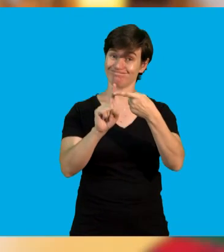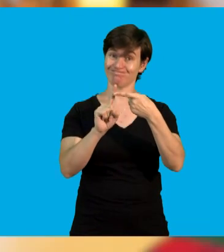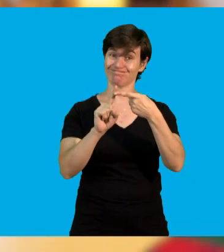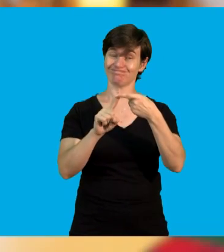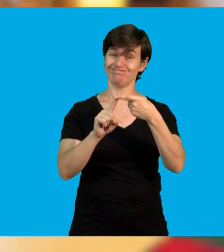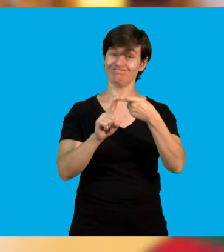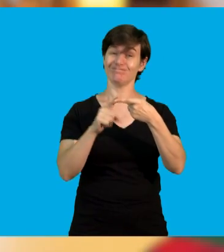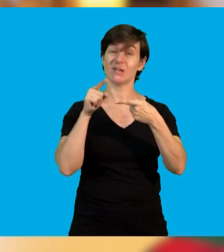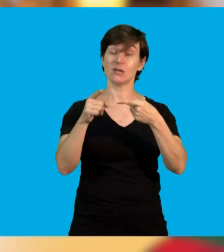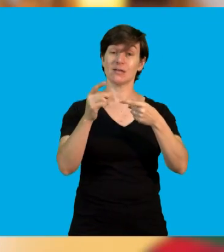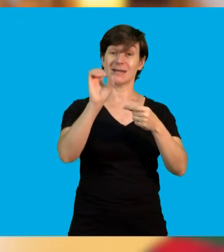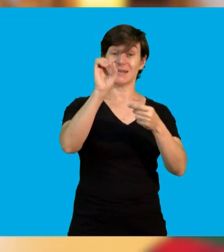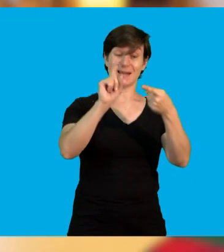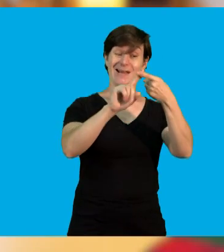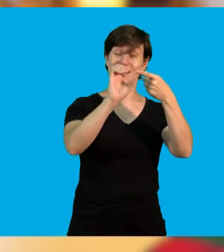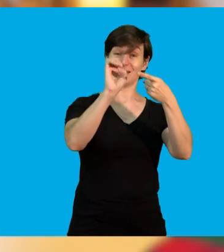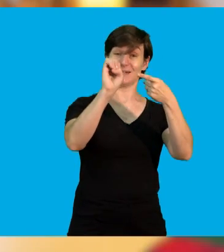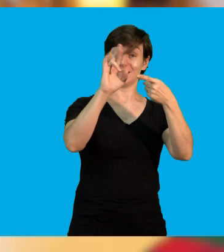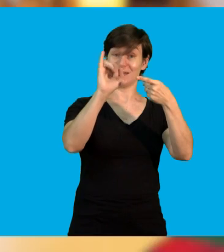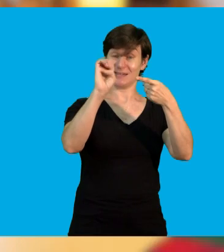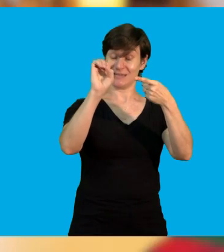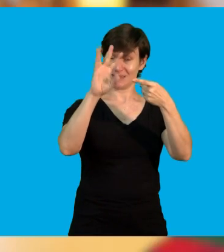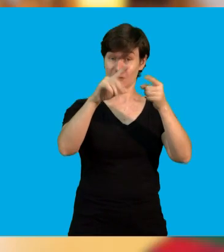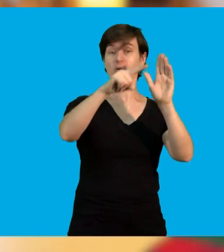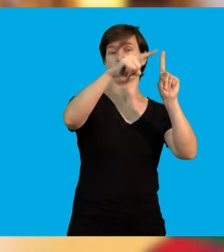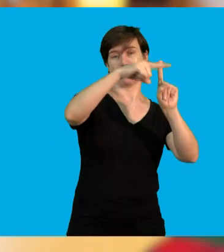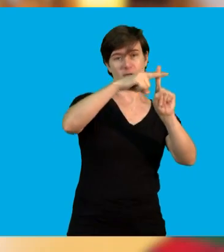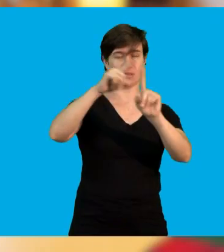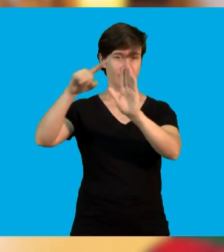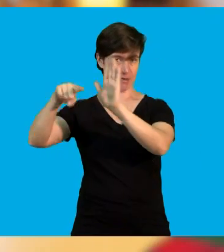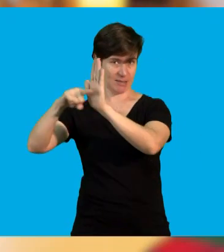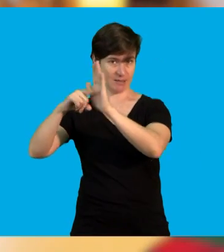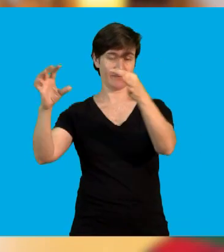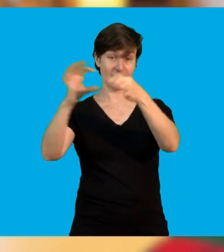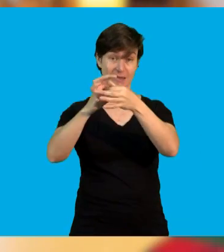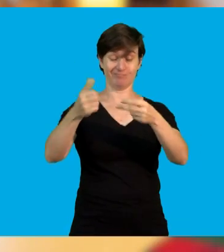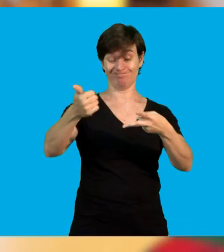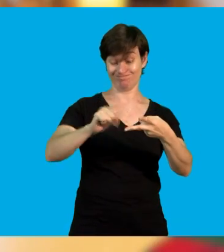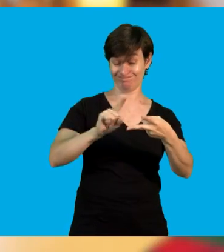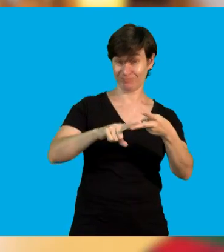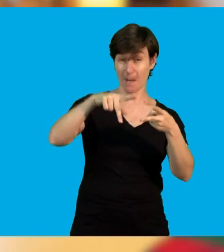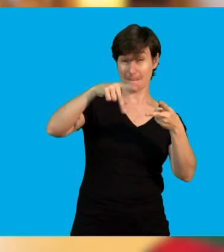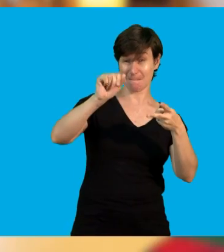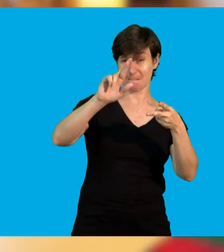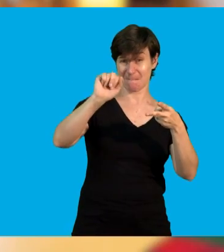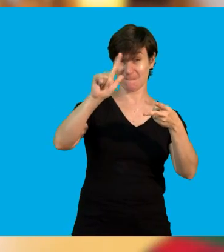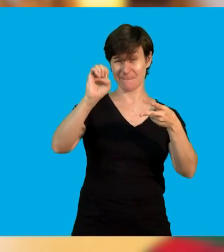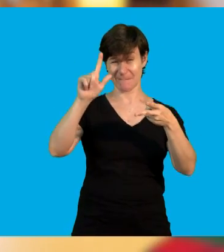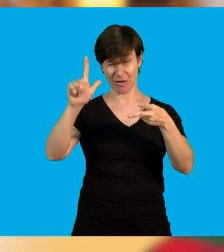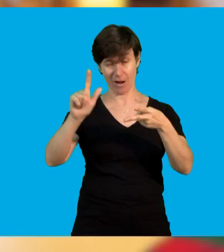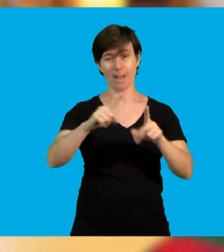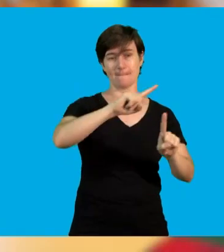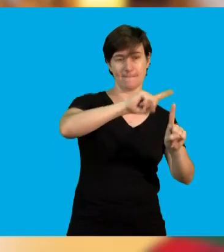remember. Number one, the connections in series, positive to negative and positive to negative in a series connection. Whereas in